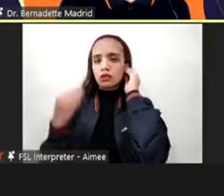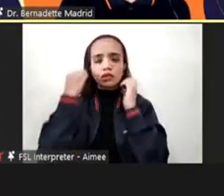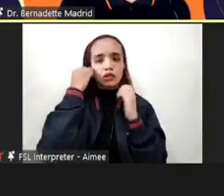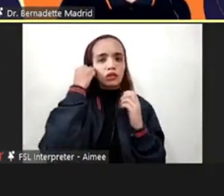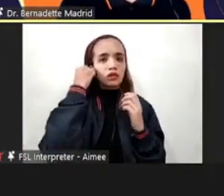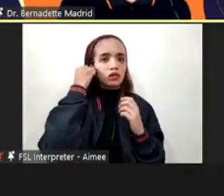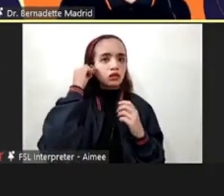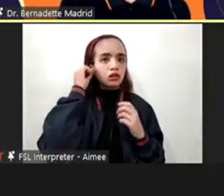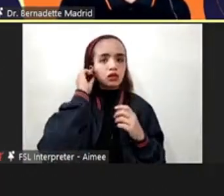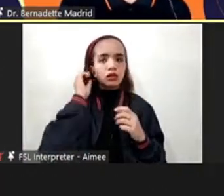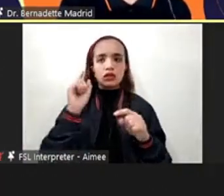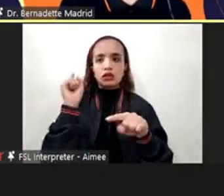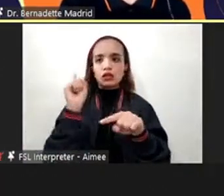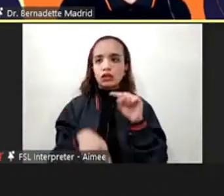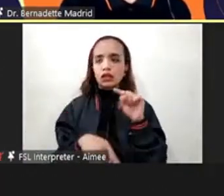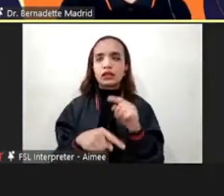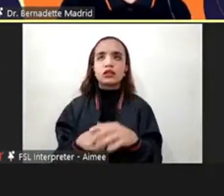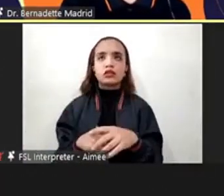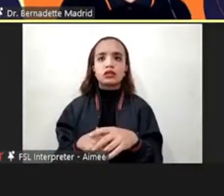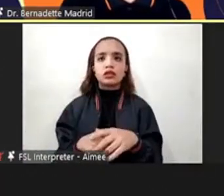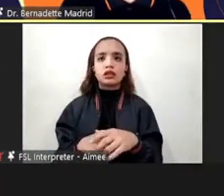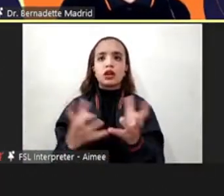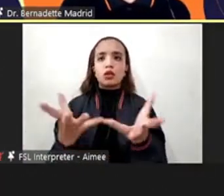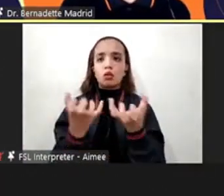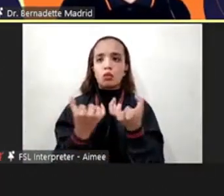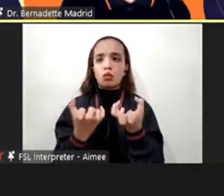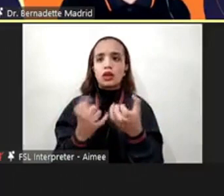we cannot, we all want to be in